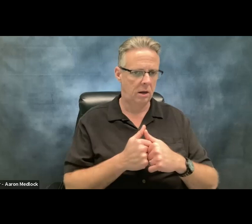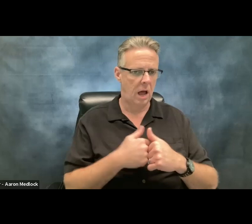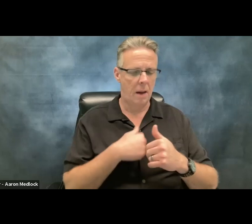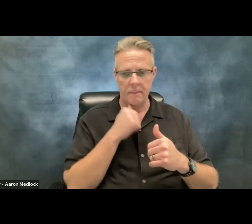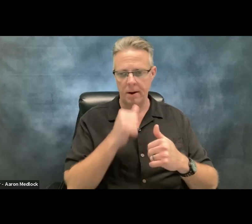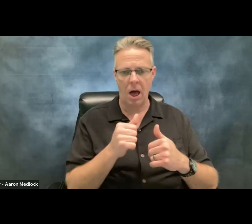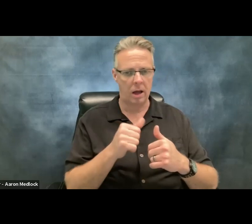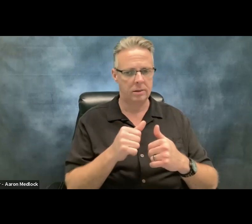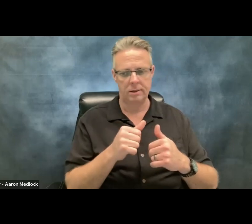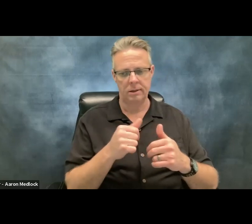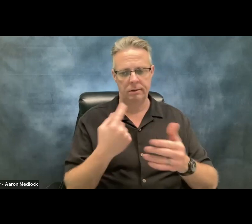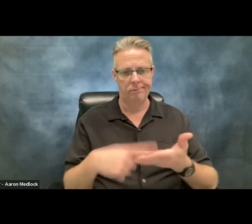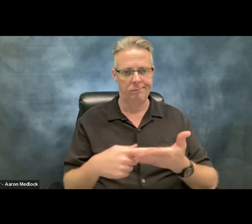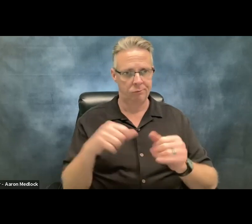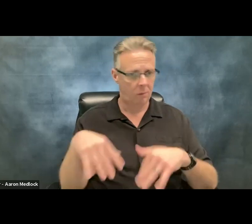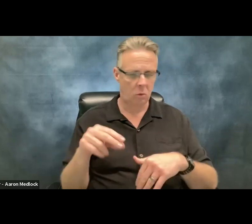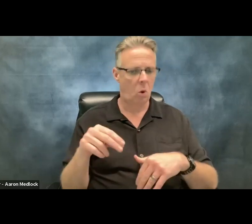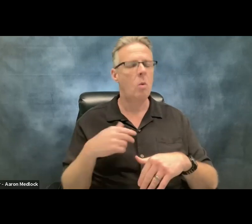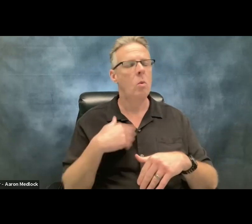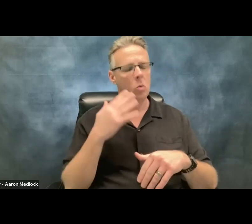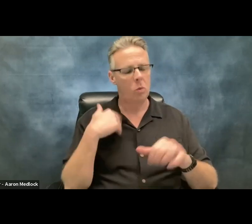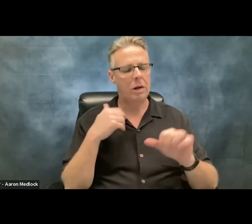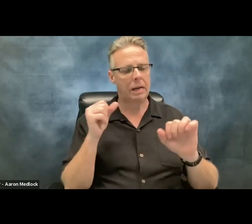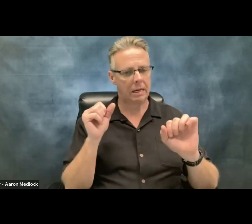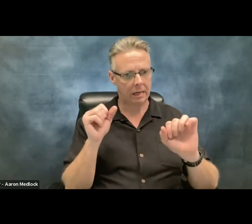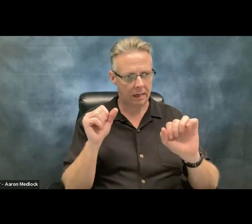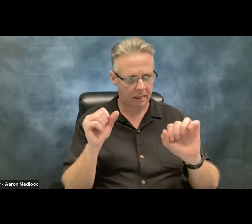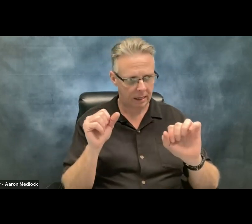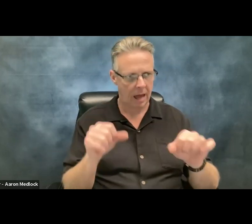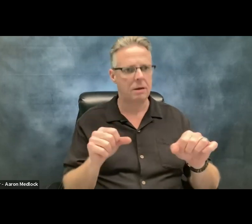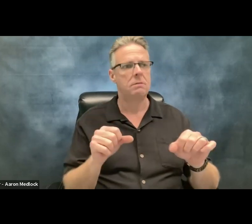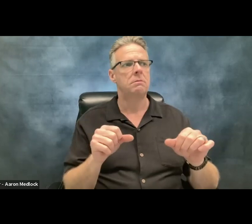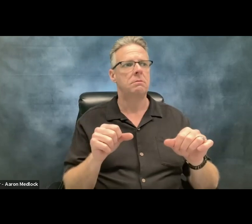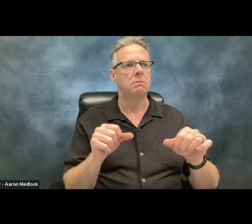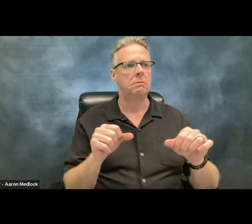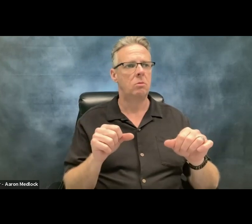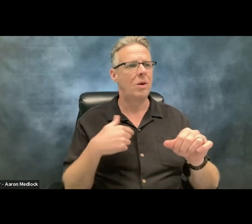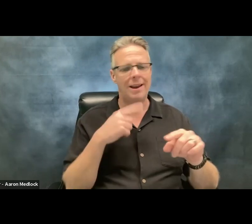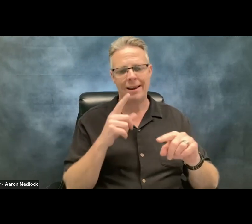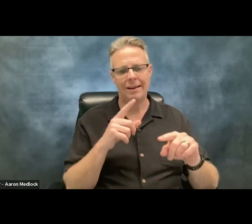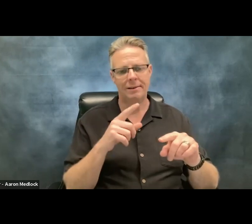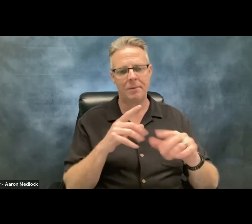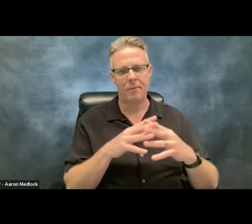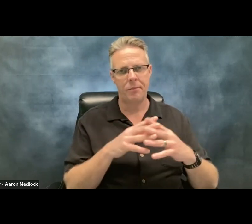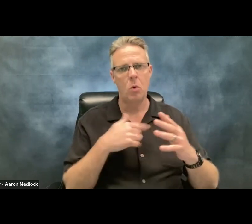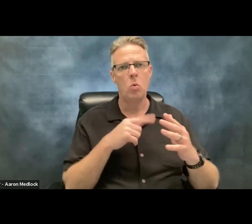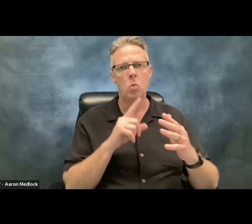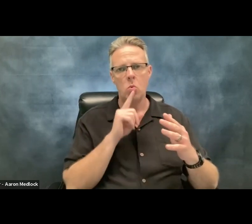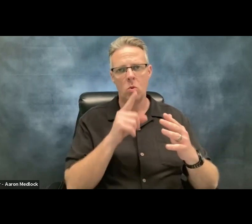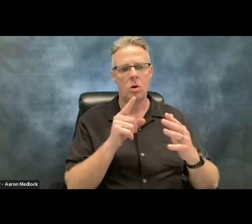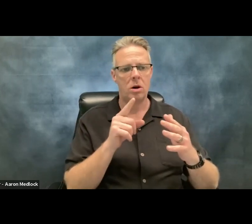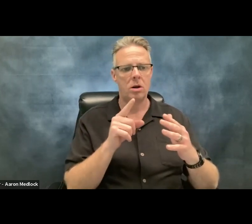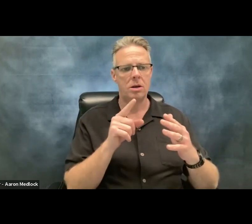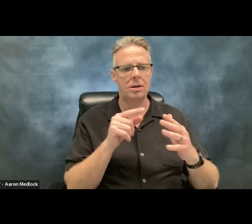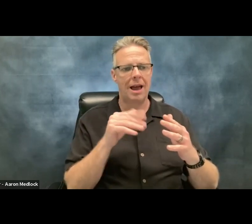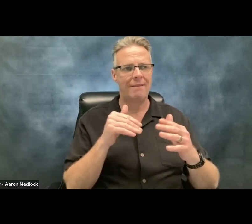not recognizing that we can't focus in the same way that we can't ask you to go as deeply because we really didn't get to youth